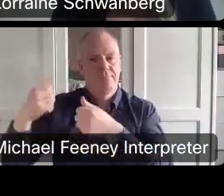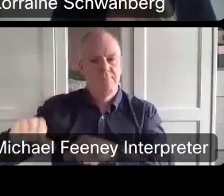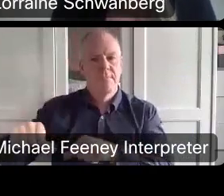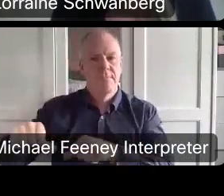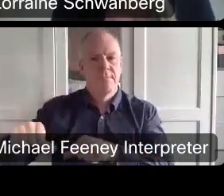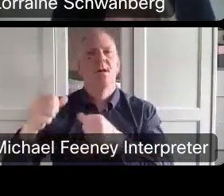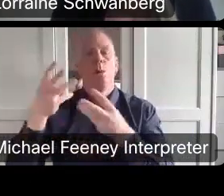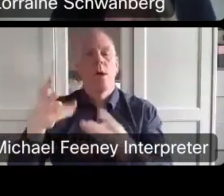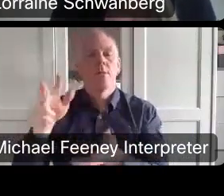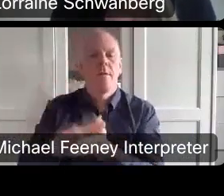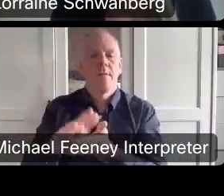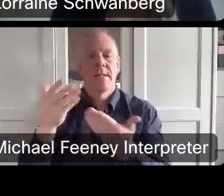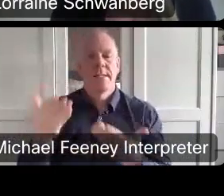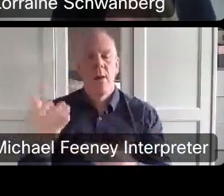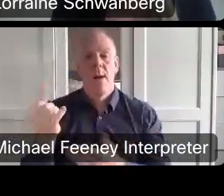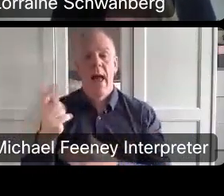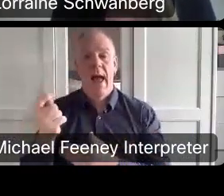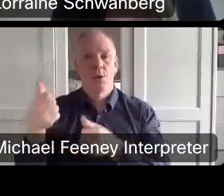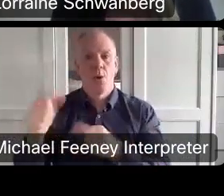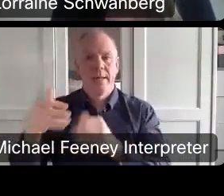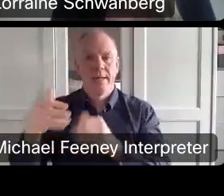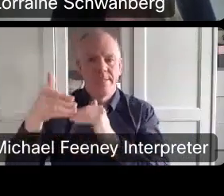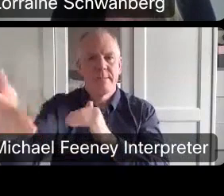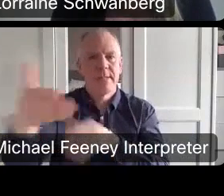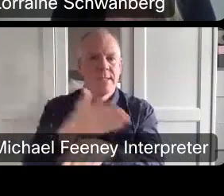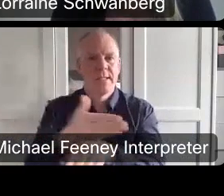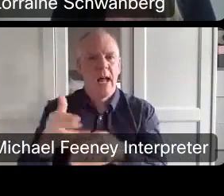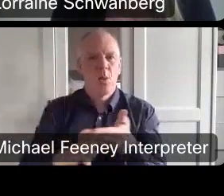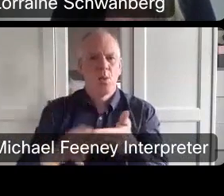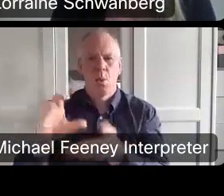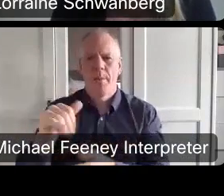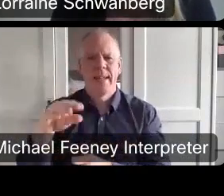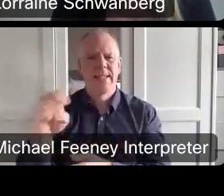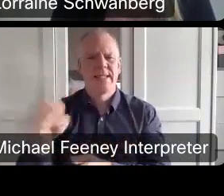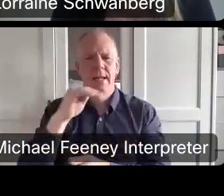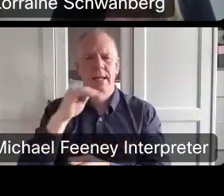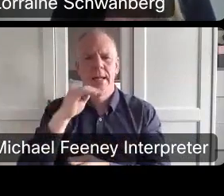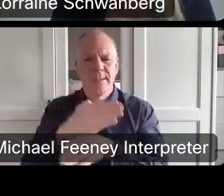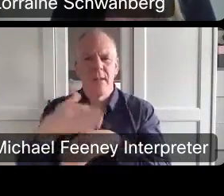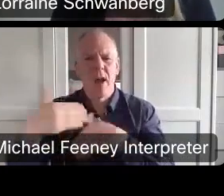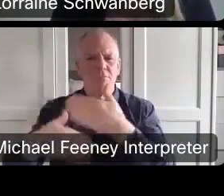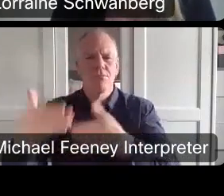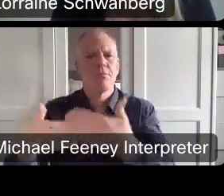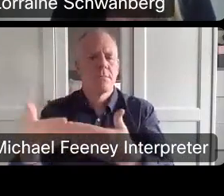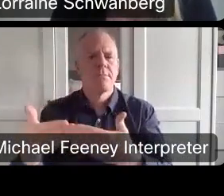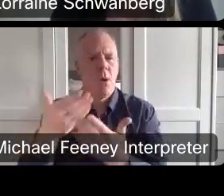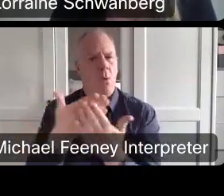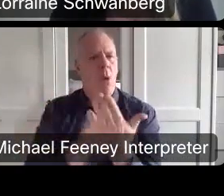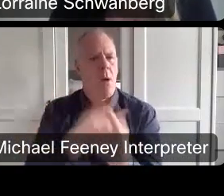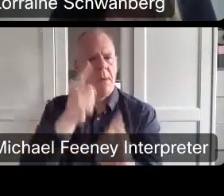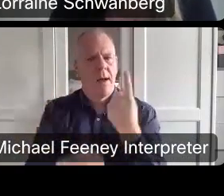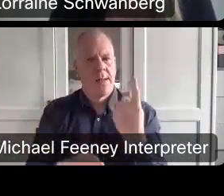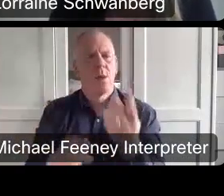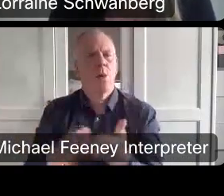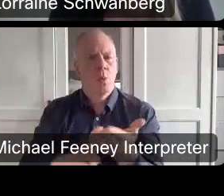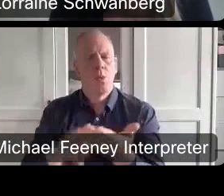to when the Act will actually commence. So commencement means that it kind of kickstarts, it becomes into law, and we need to apply